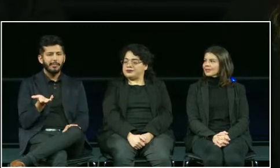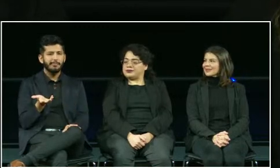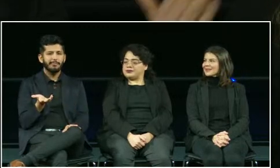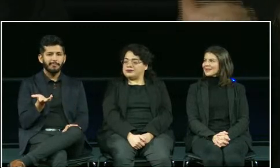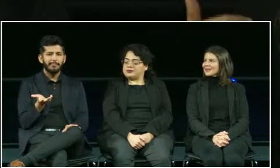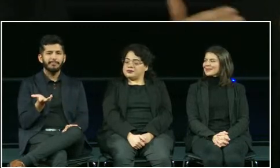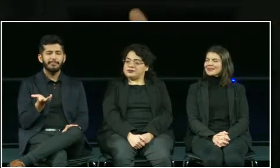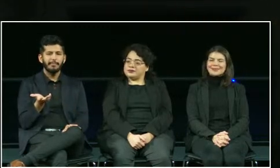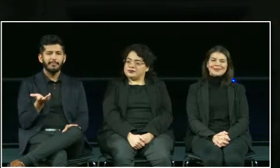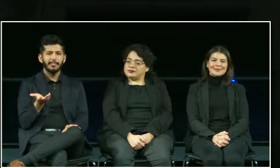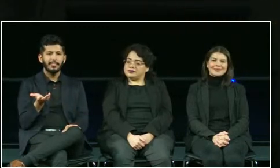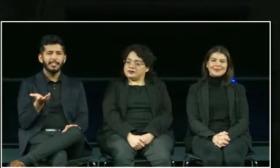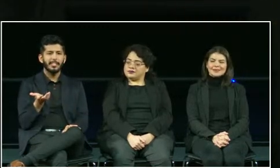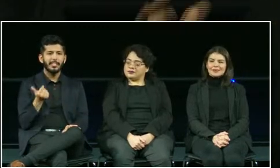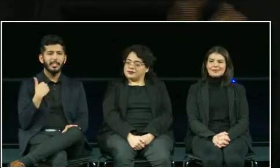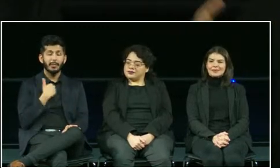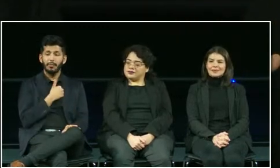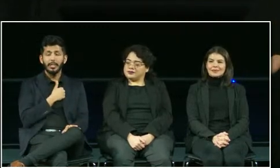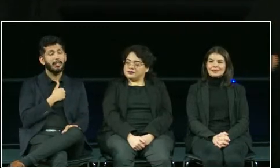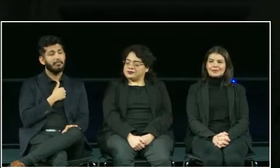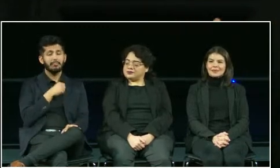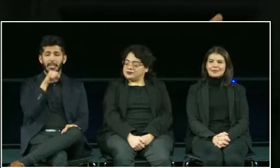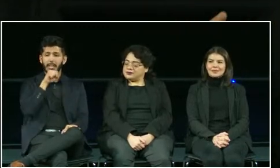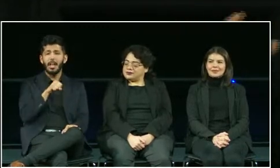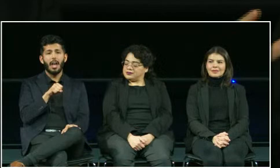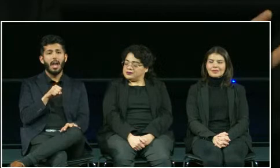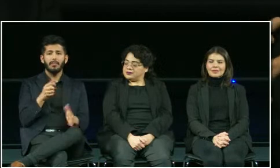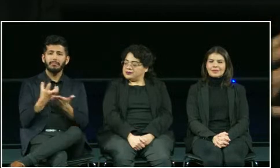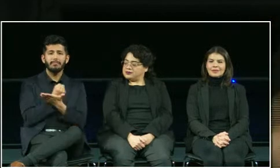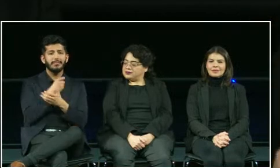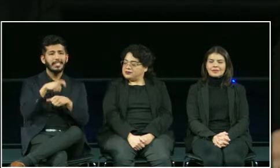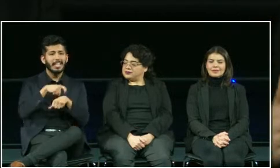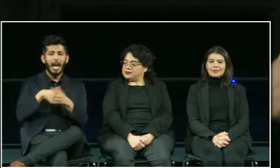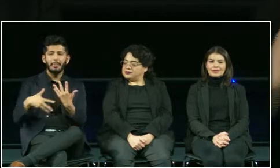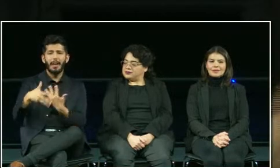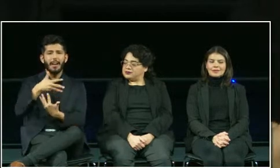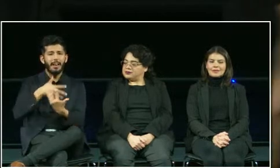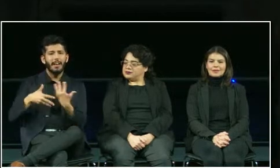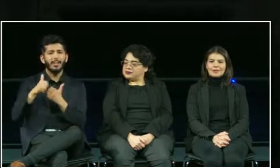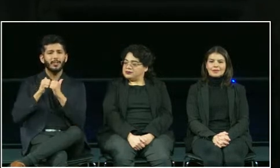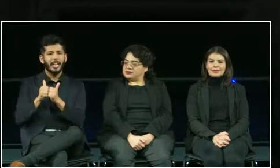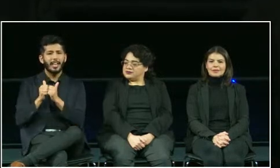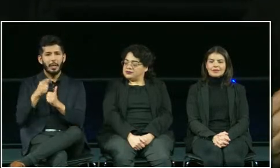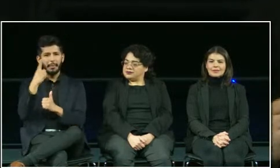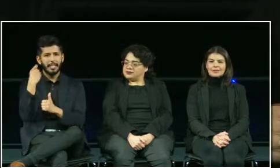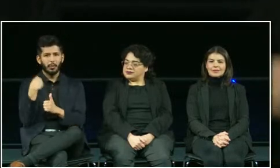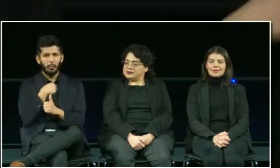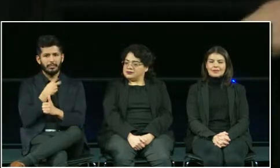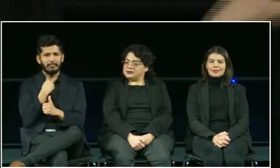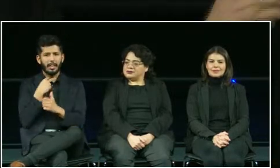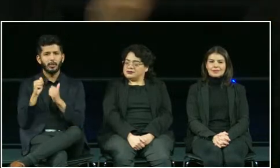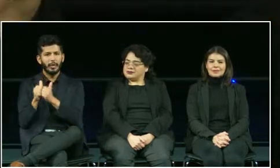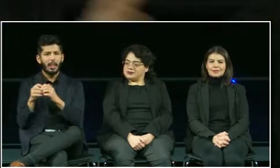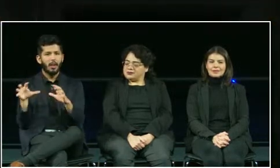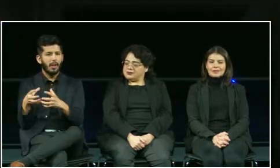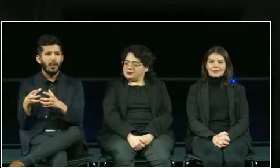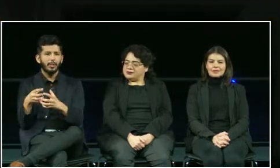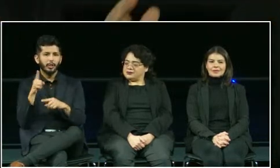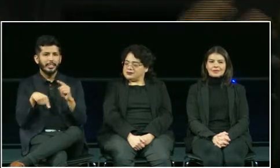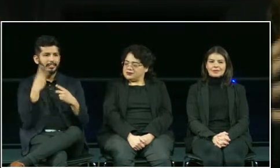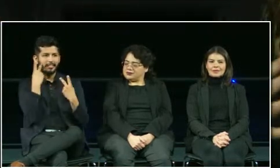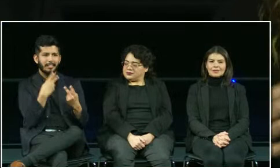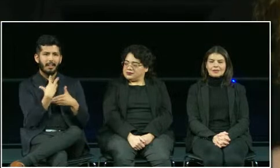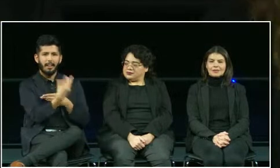we were obliged to spend all the time together because we couldn't see other people. We test and